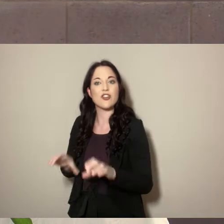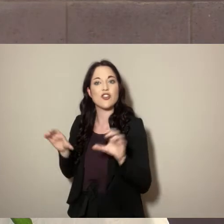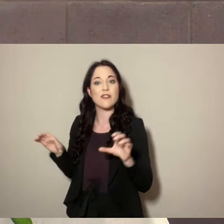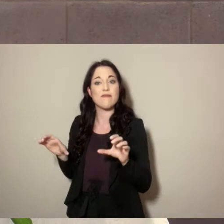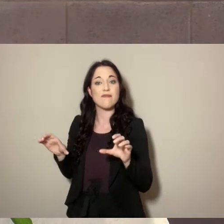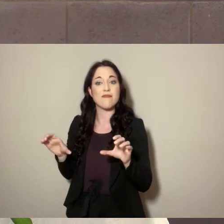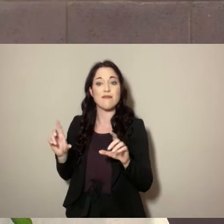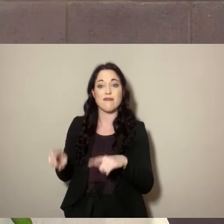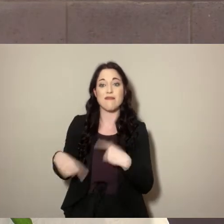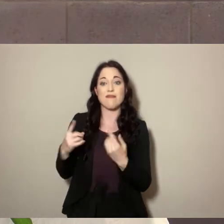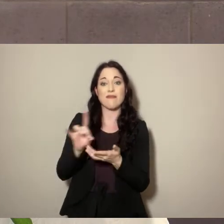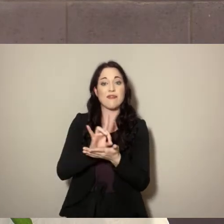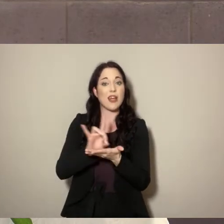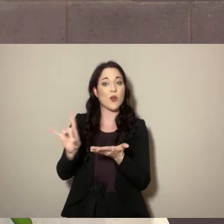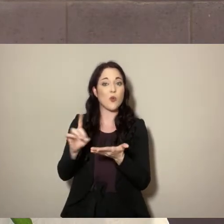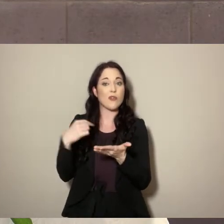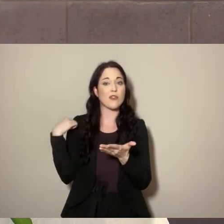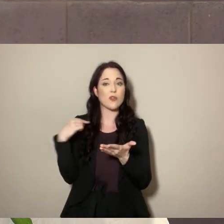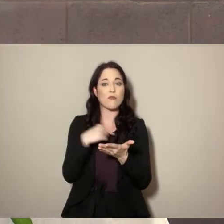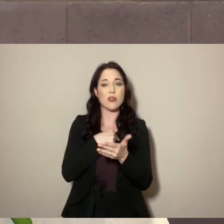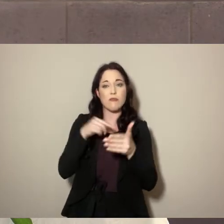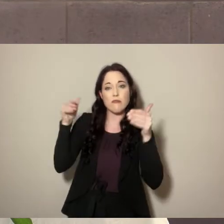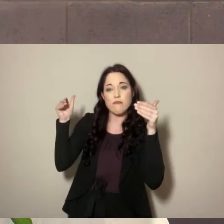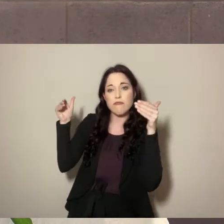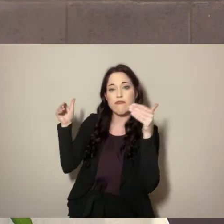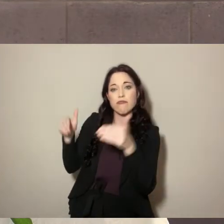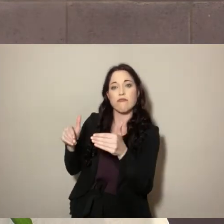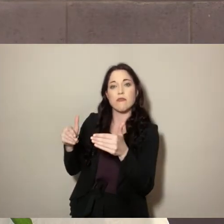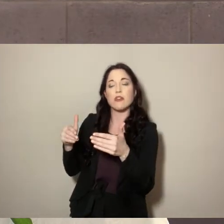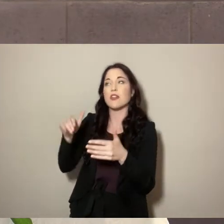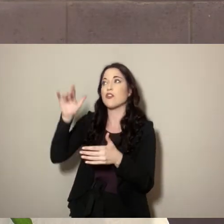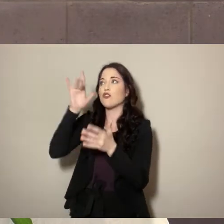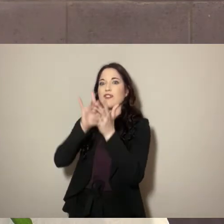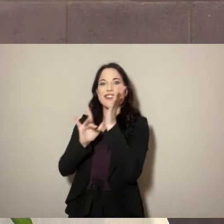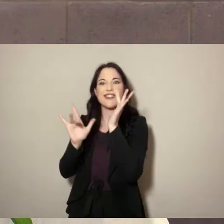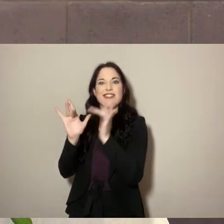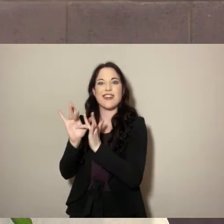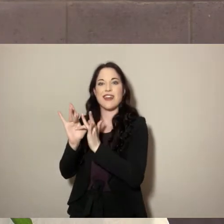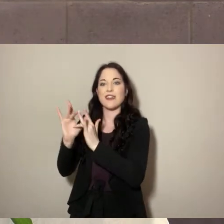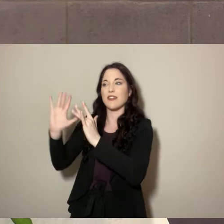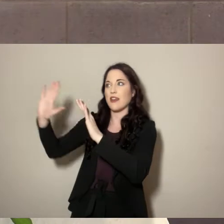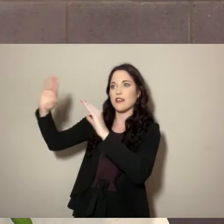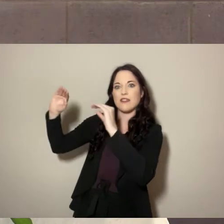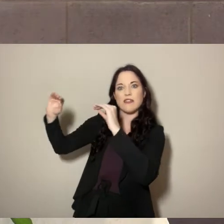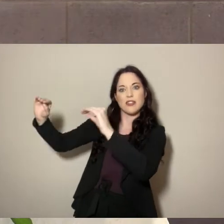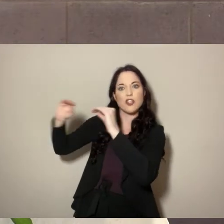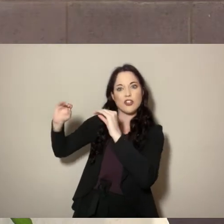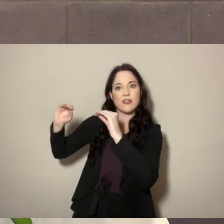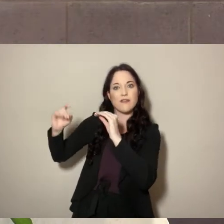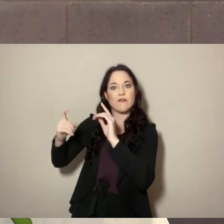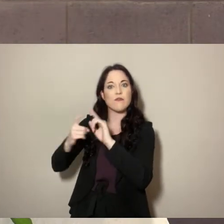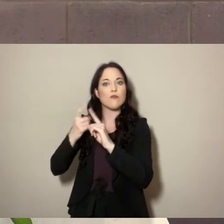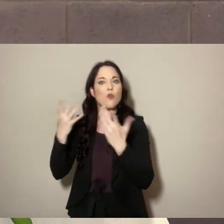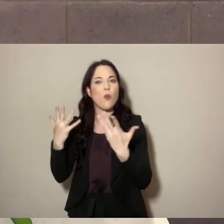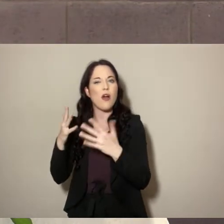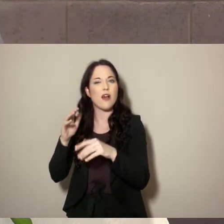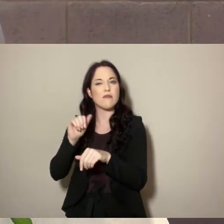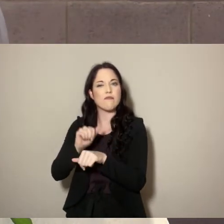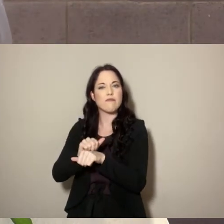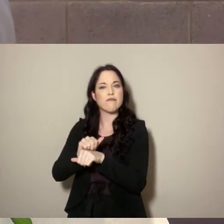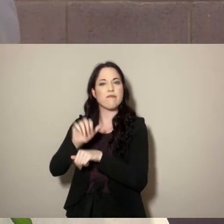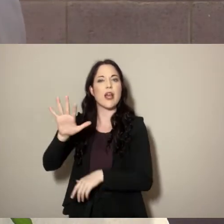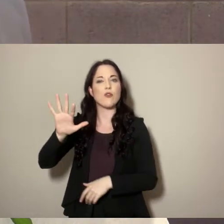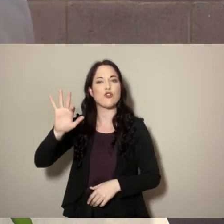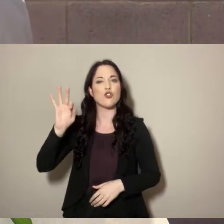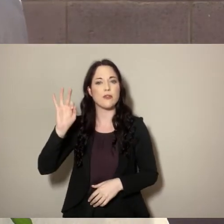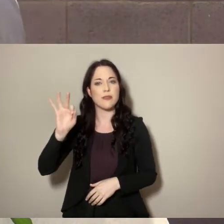been looking at the call to action from Jesus from the Sermon on the Mount. The call to